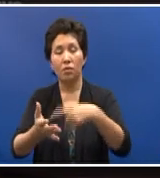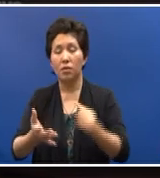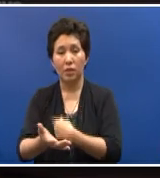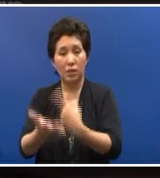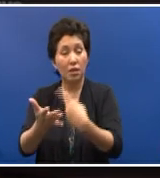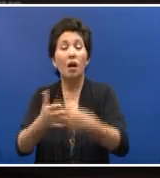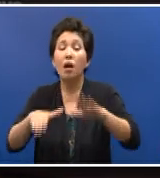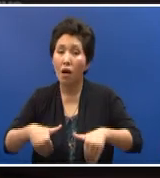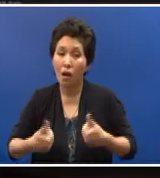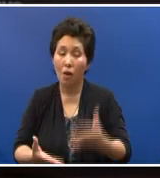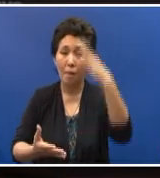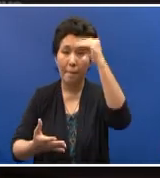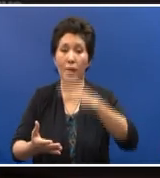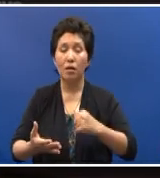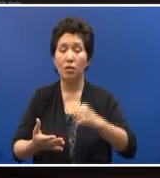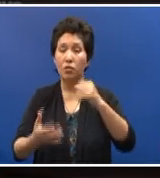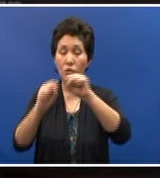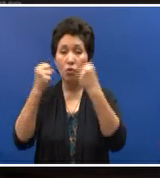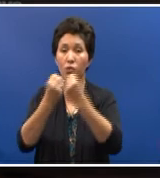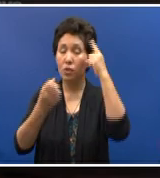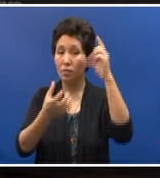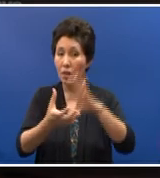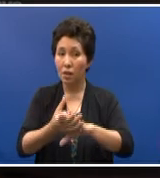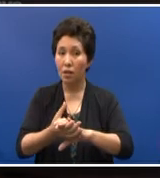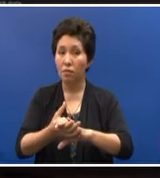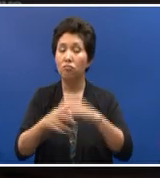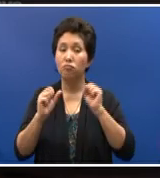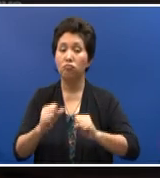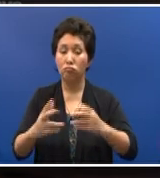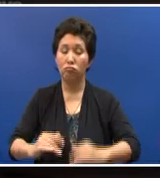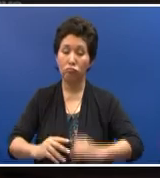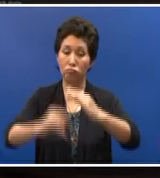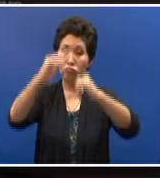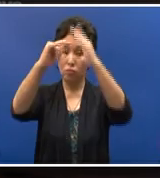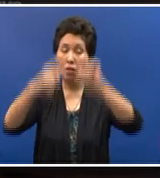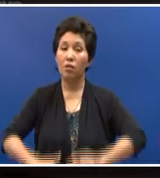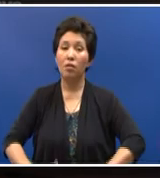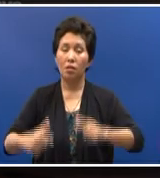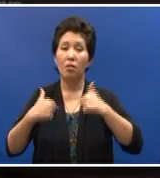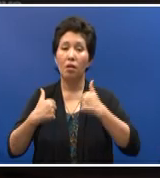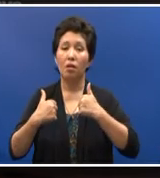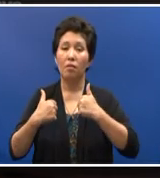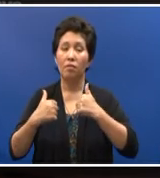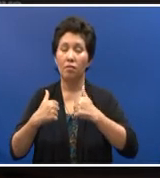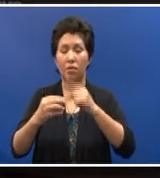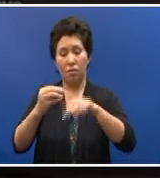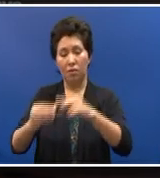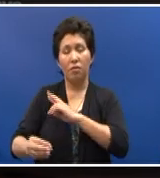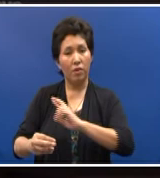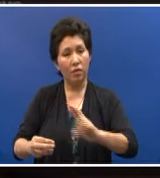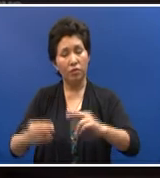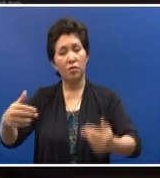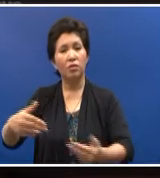discussed how men as social beings manage their social lives through institutions like family and religions.